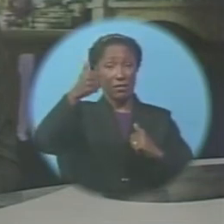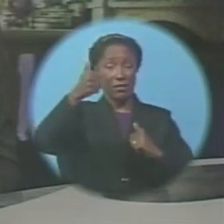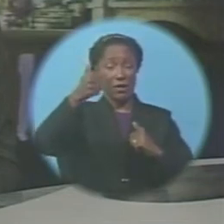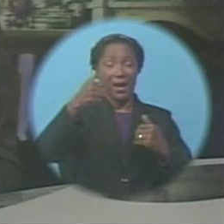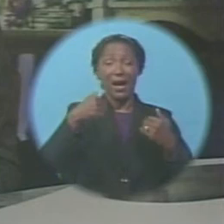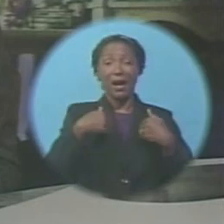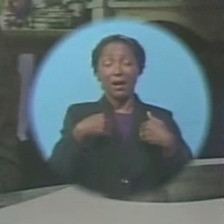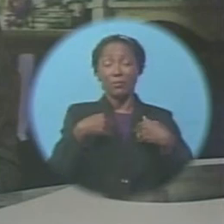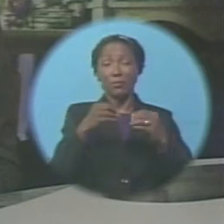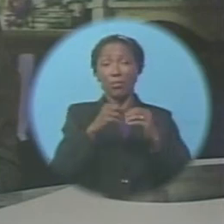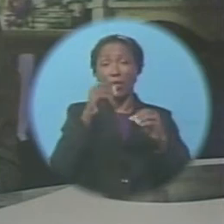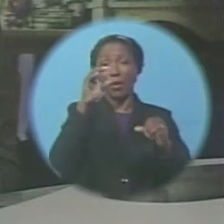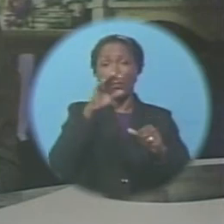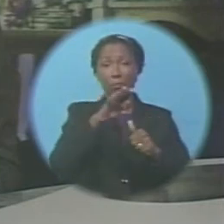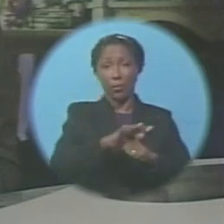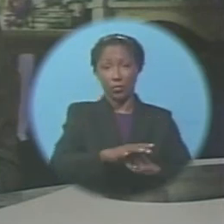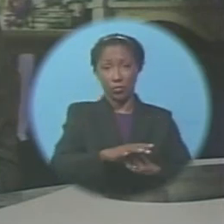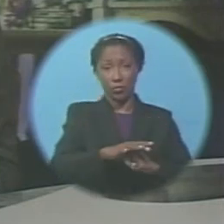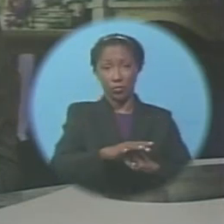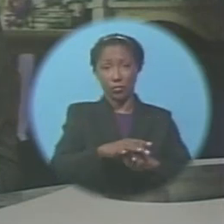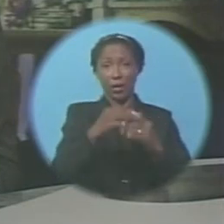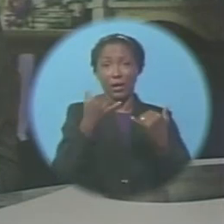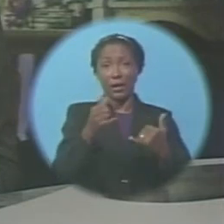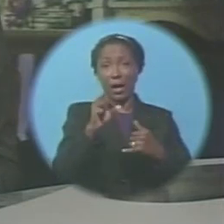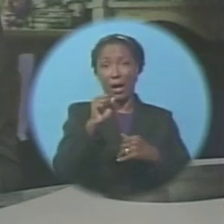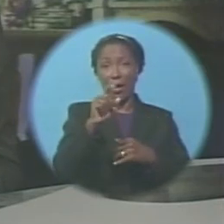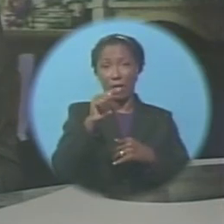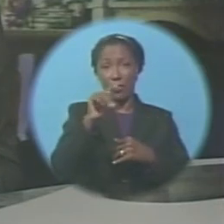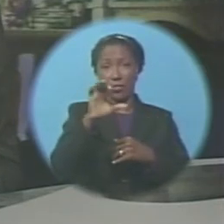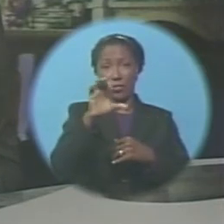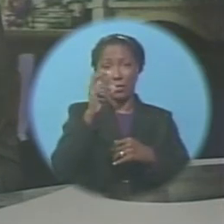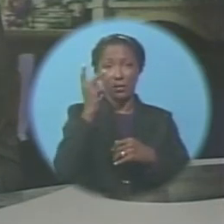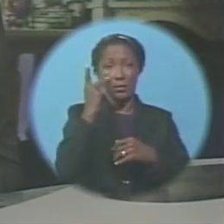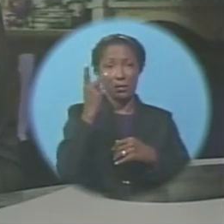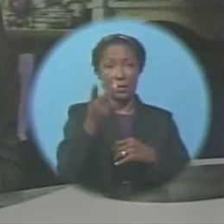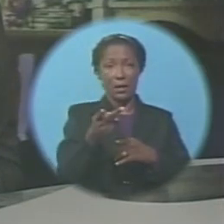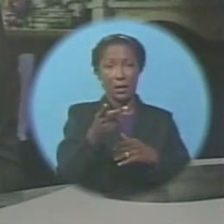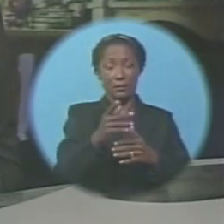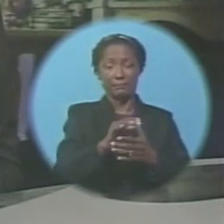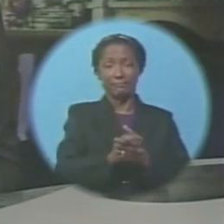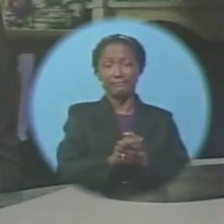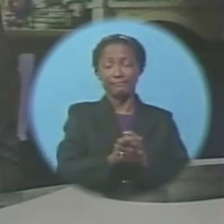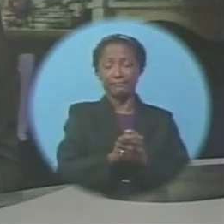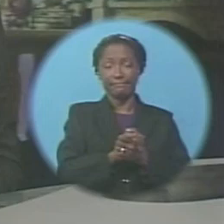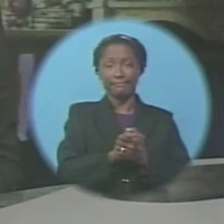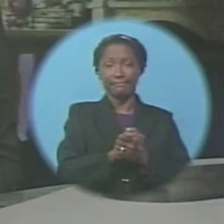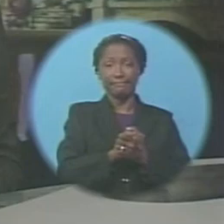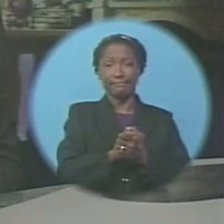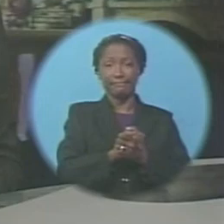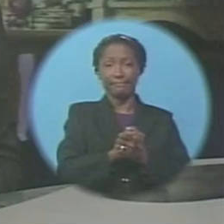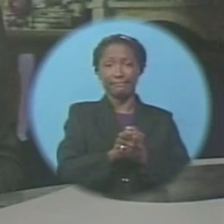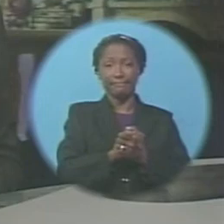SMEs. And here now is a look at how stocks traded on selected exchanges across the Caribbean.